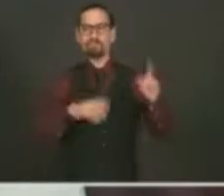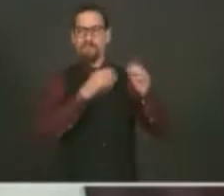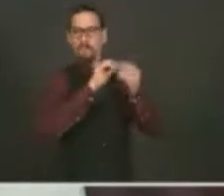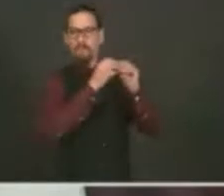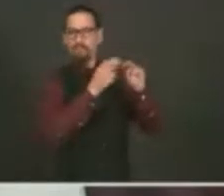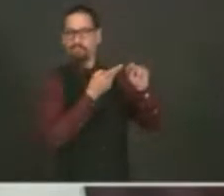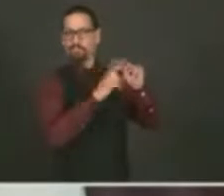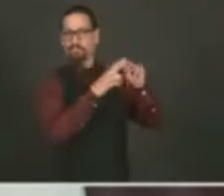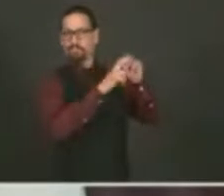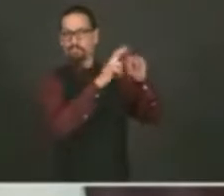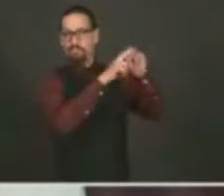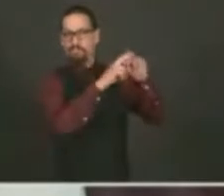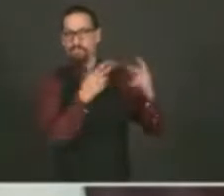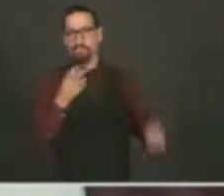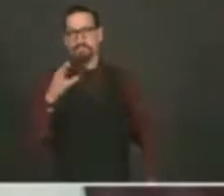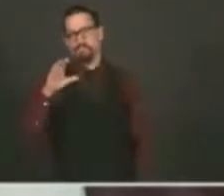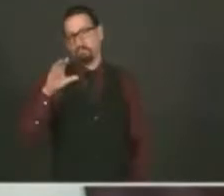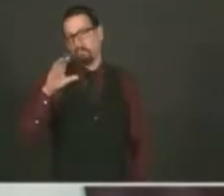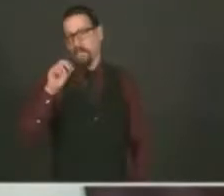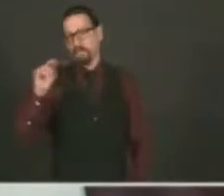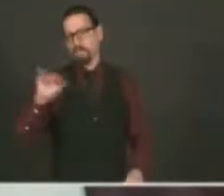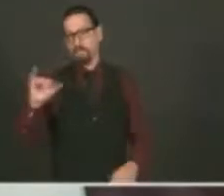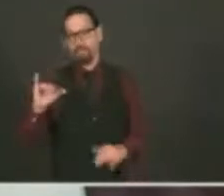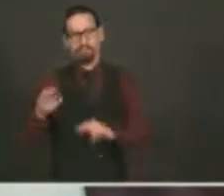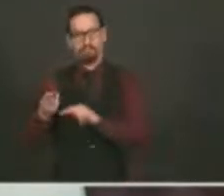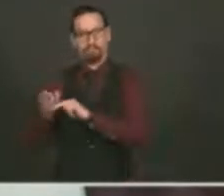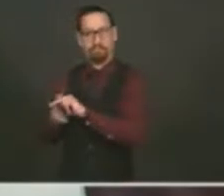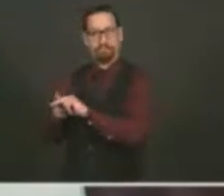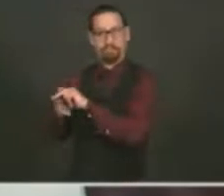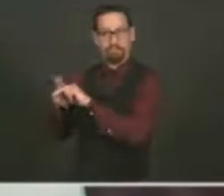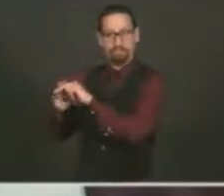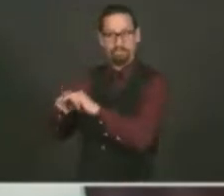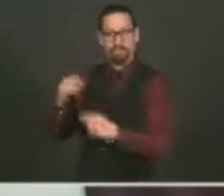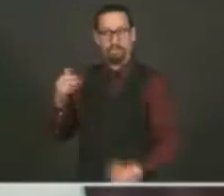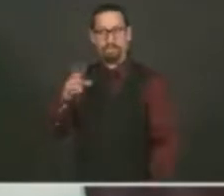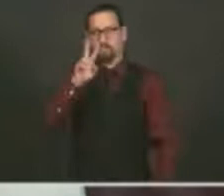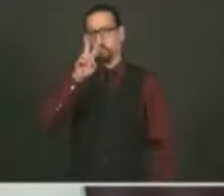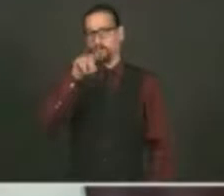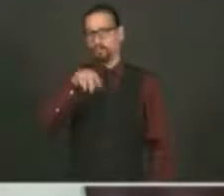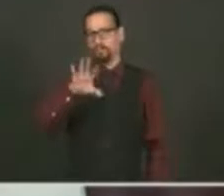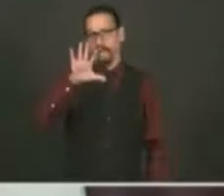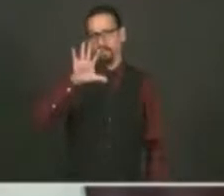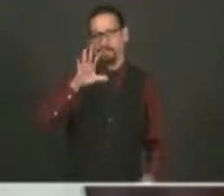this doubling of hospitalizations. They're at 2.5% positive. So